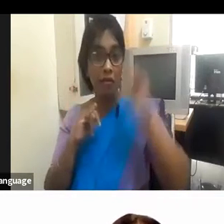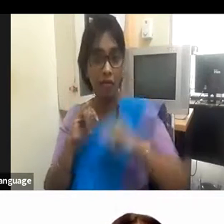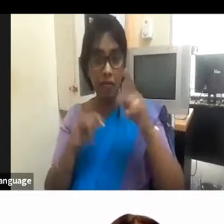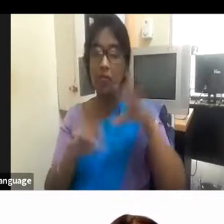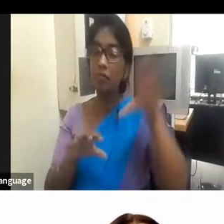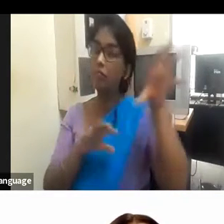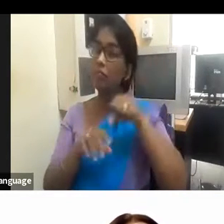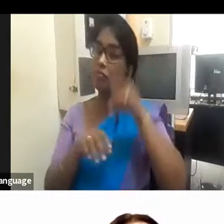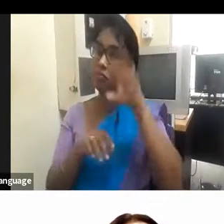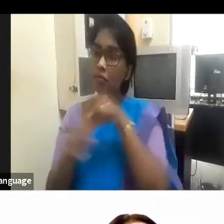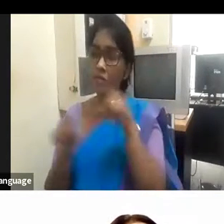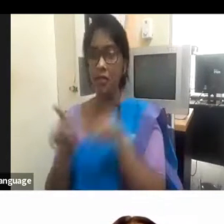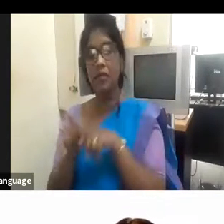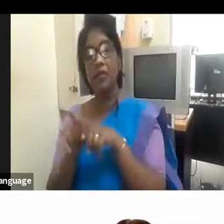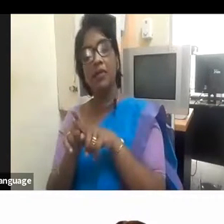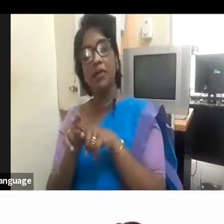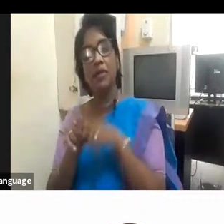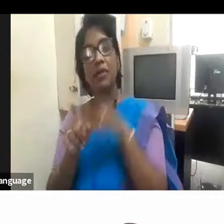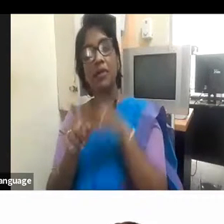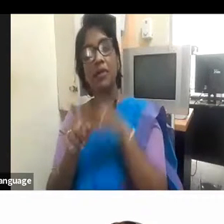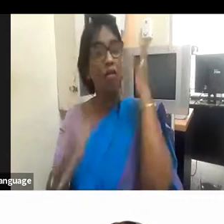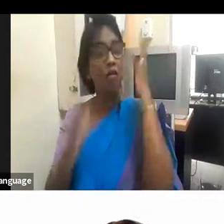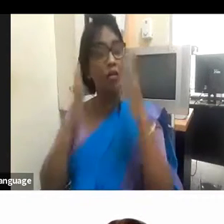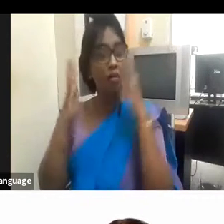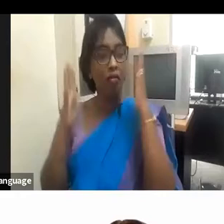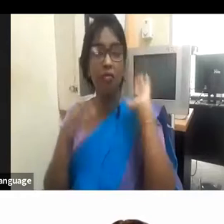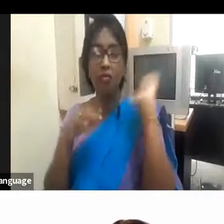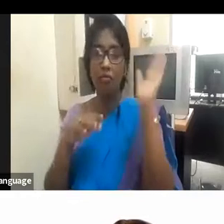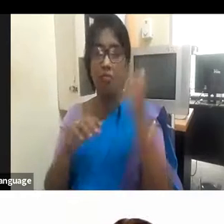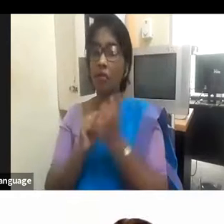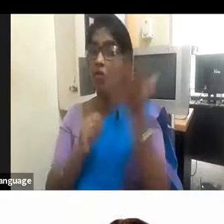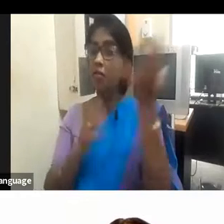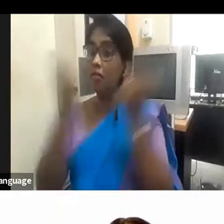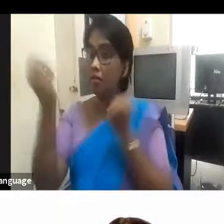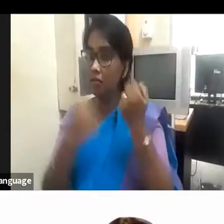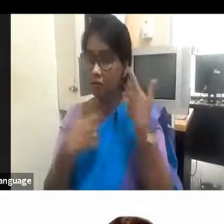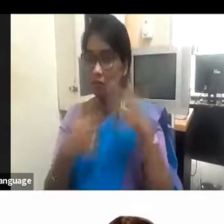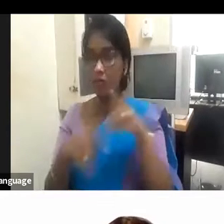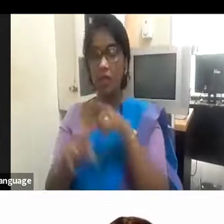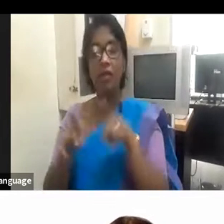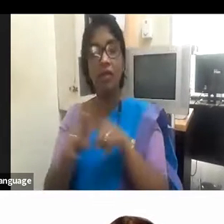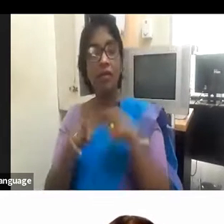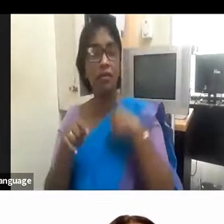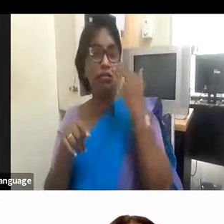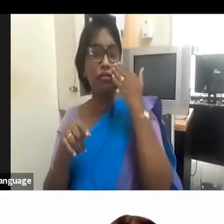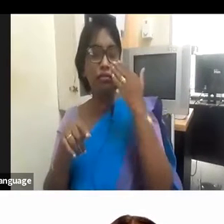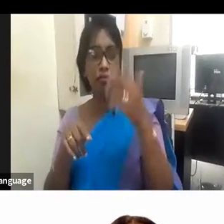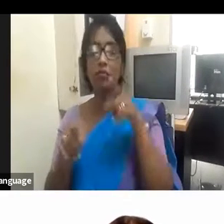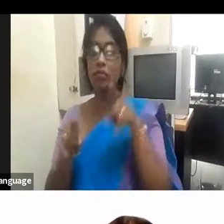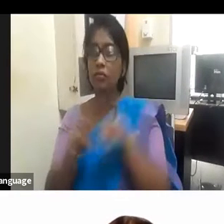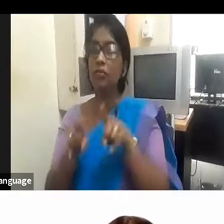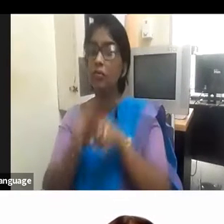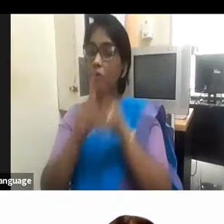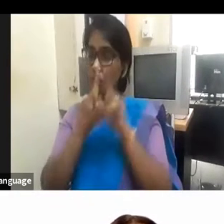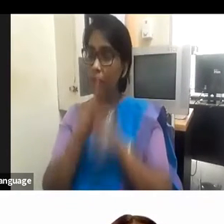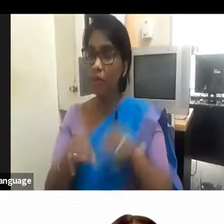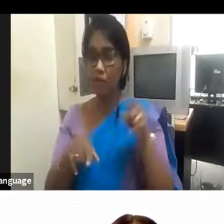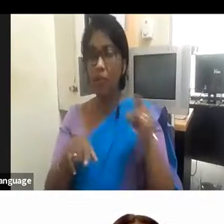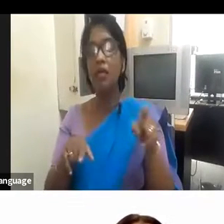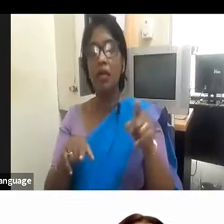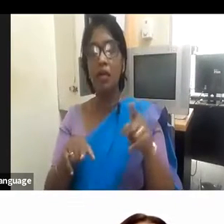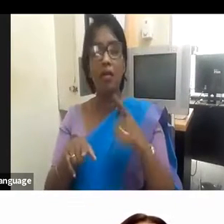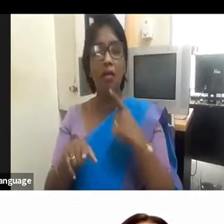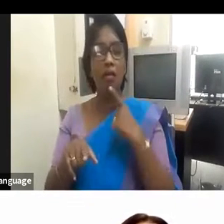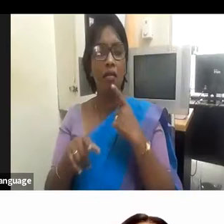from world over. But we also we saw this skill scarcity in the market. So